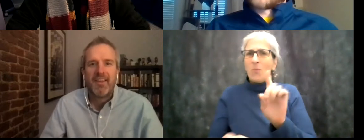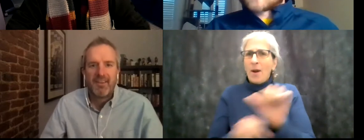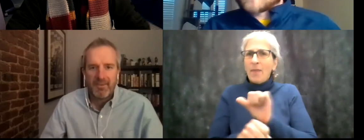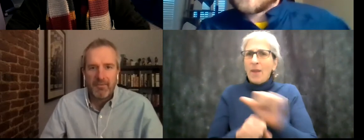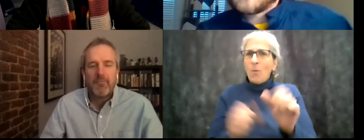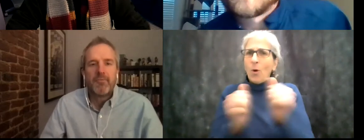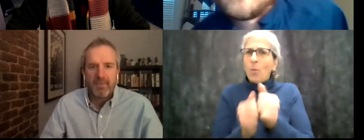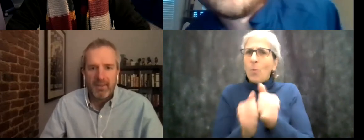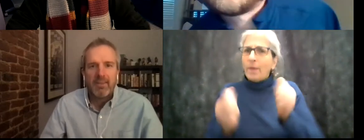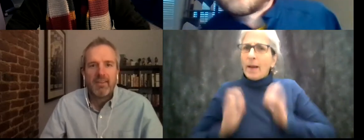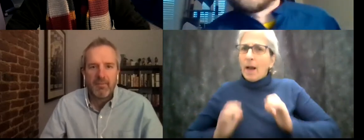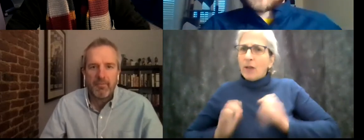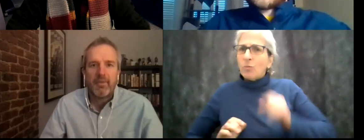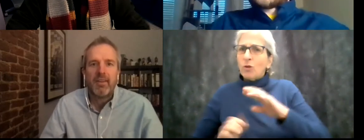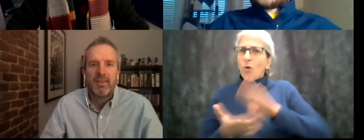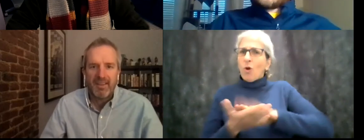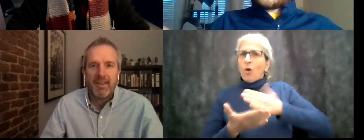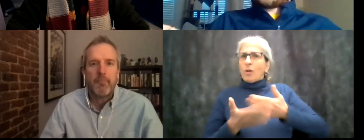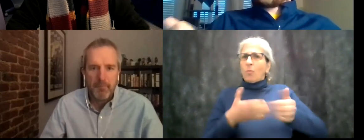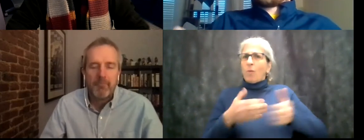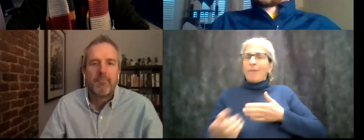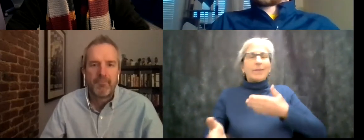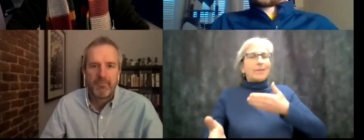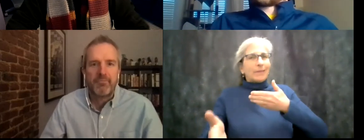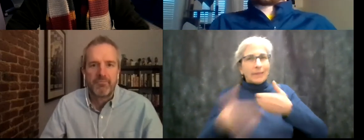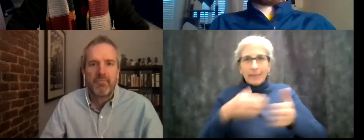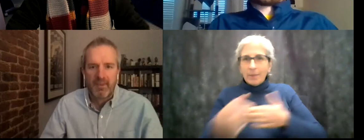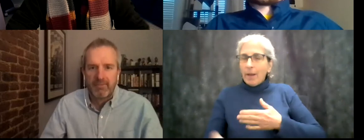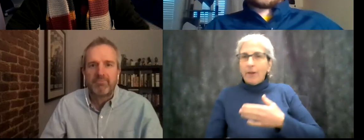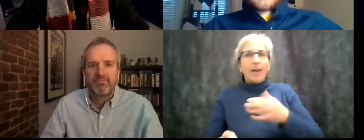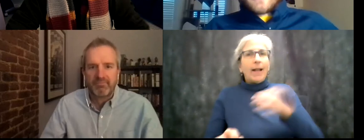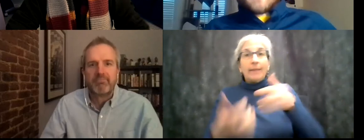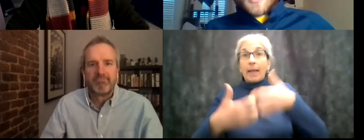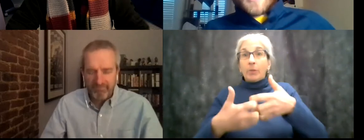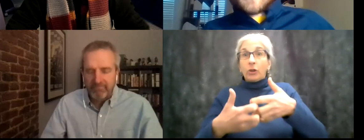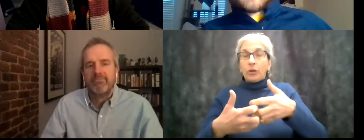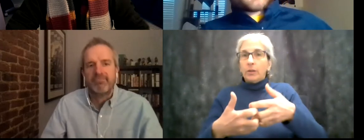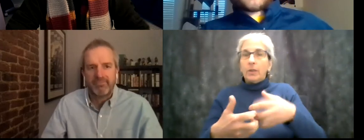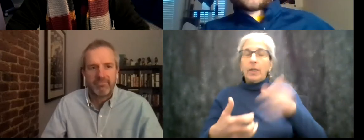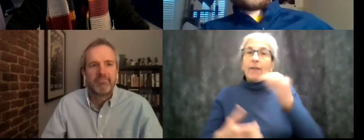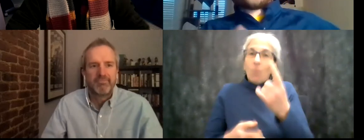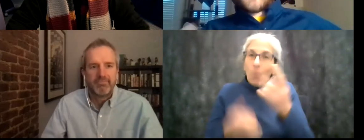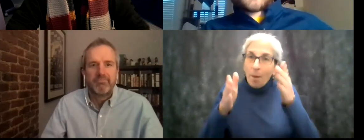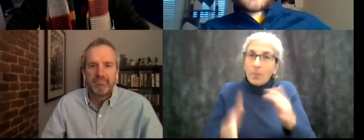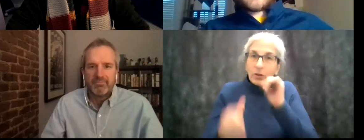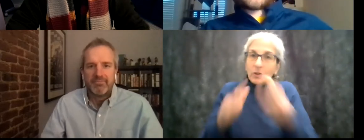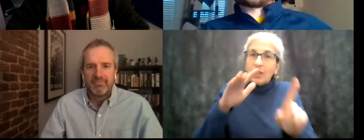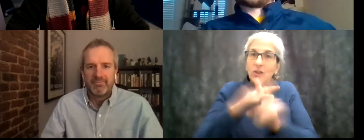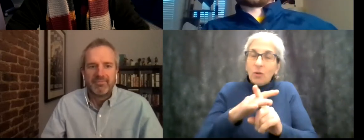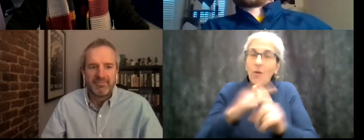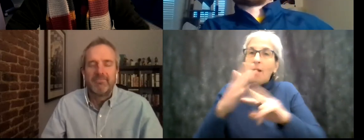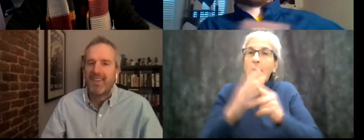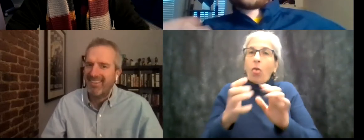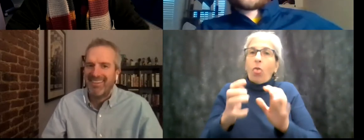of the workforce is organized is like a machine. And if one person doesn't show up, you take a cog out of that machine. So if one chef doesn't show